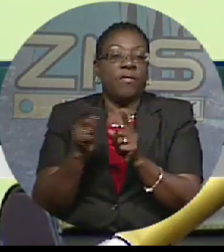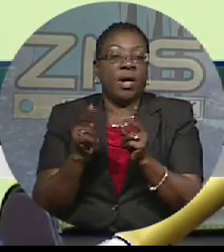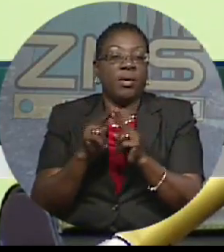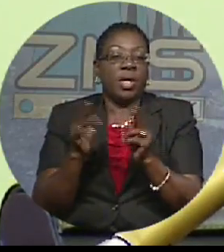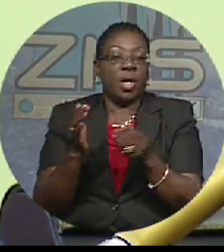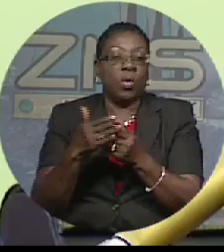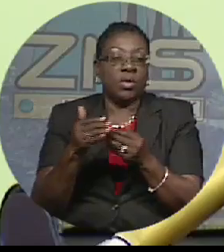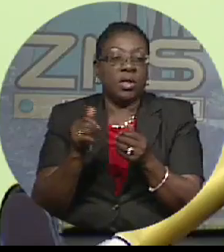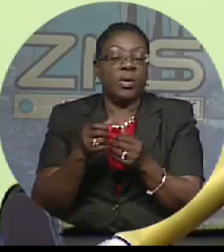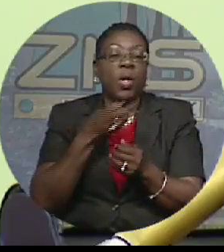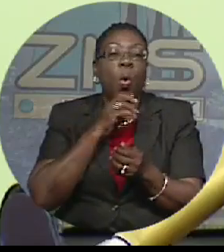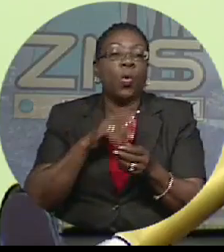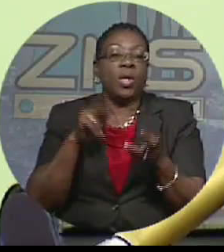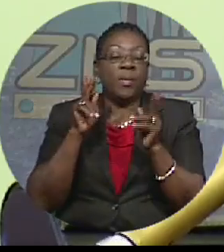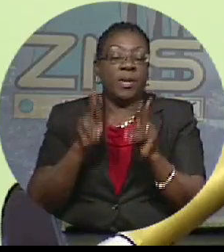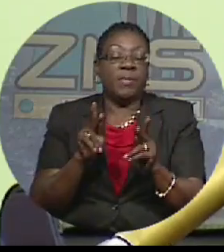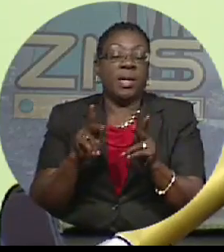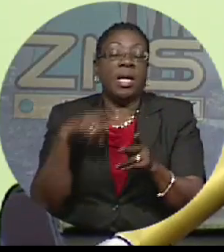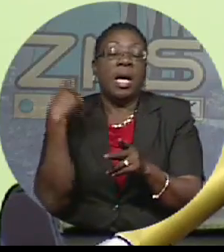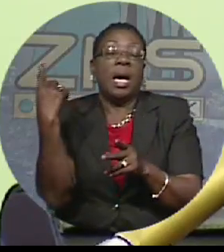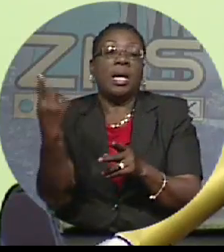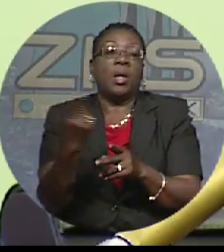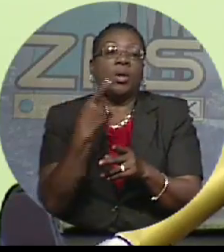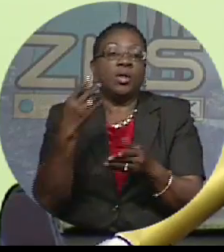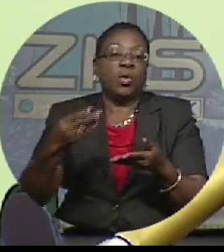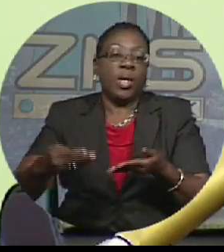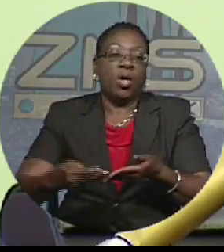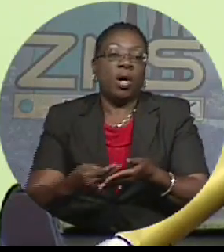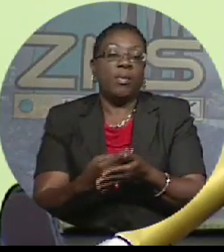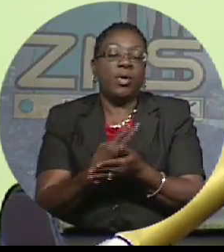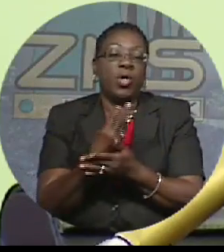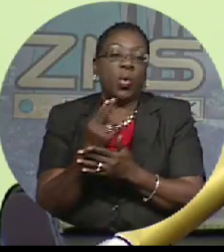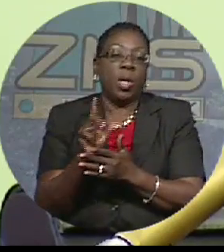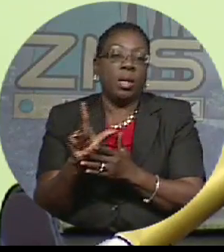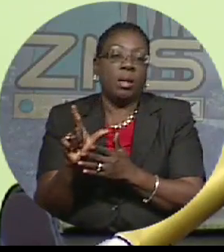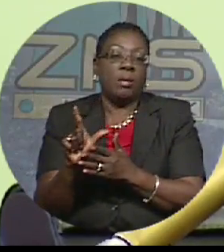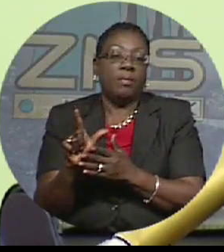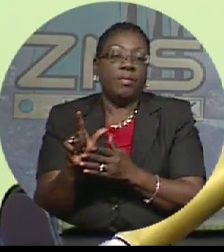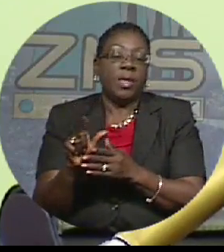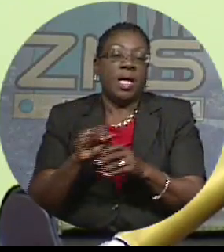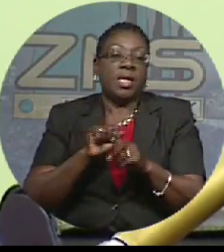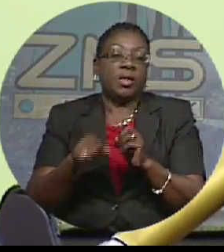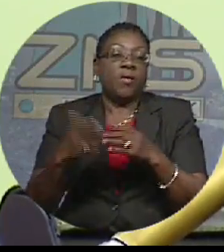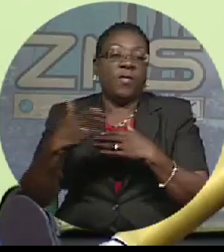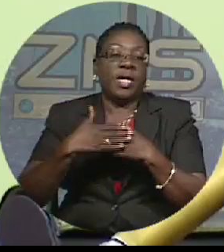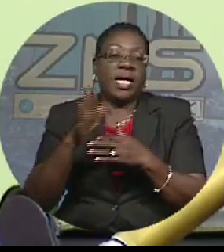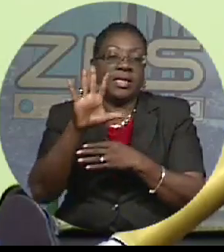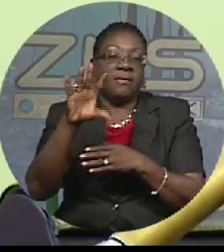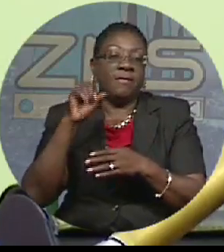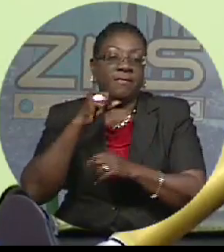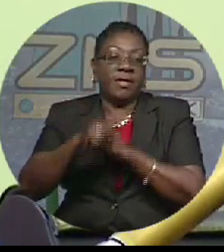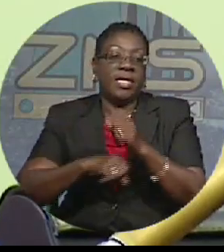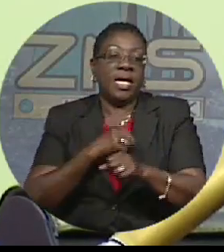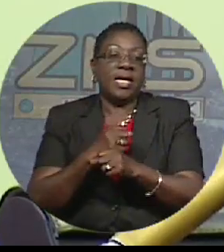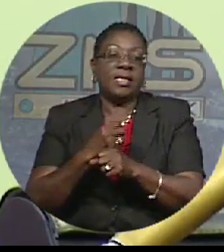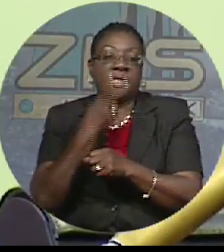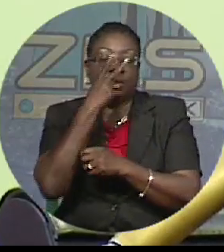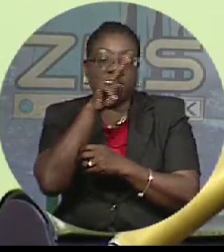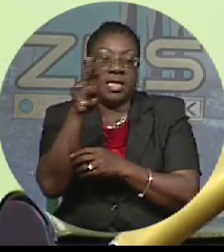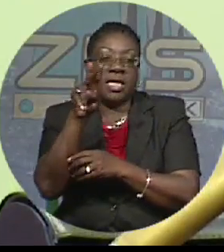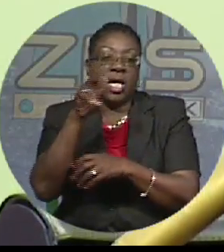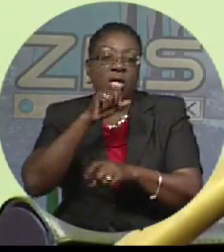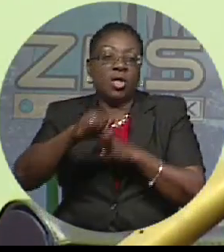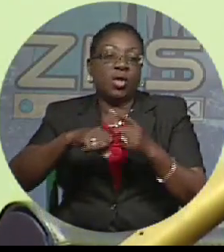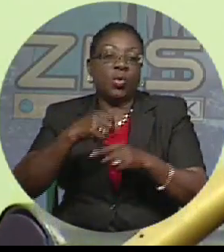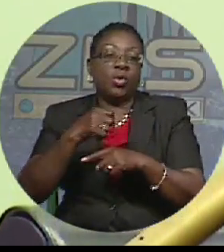seniors, the disabled, and also in urban renewal. And so for the next 50 years, I foresee